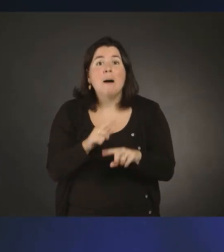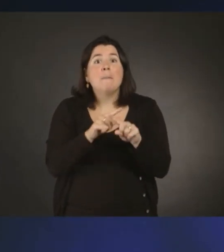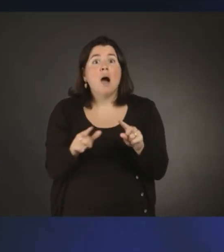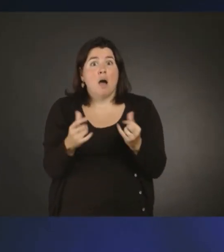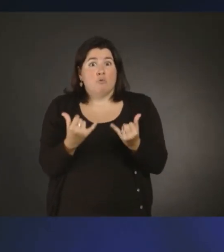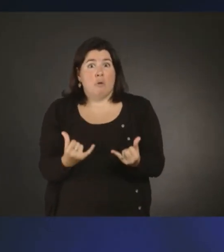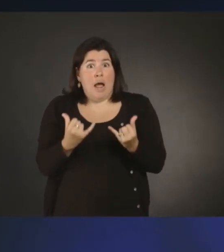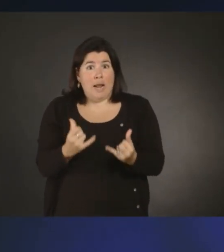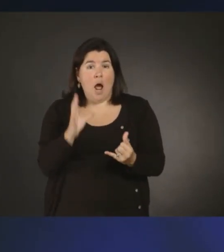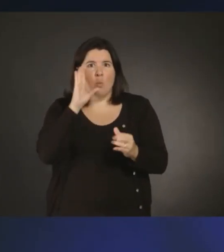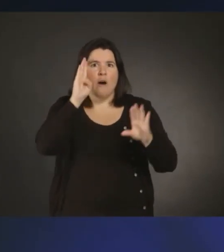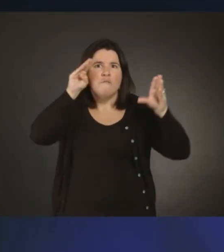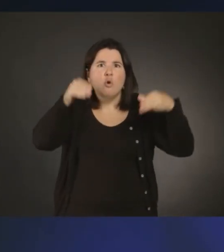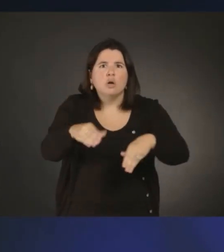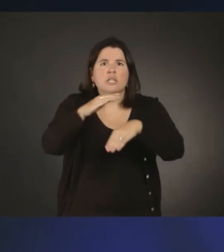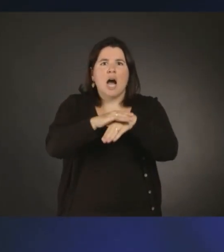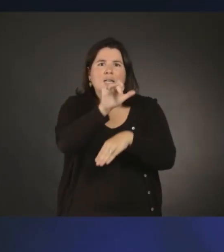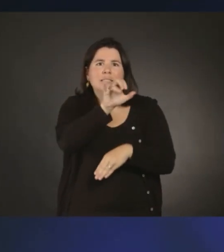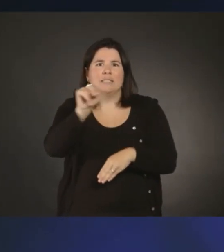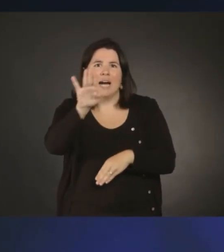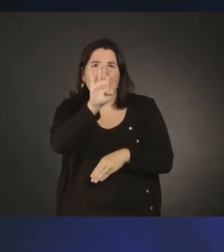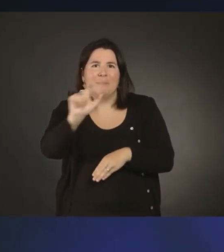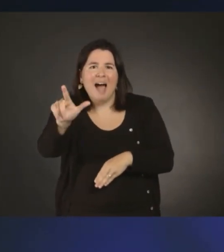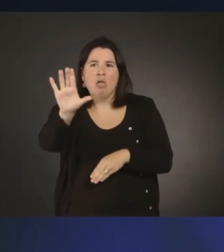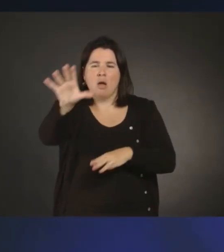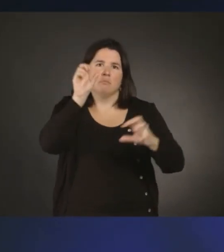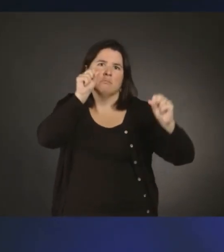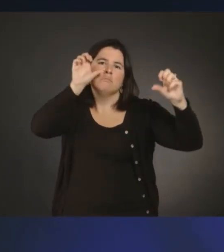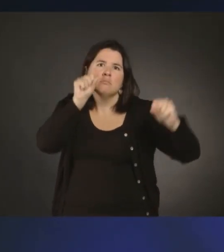throughout the Greater Cincinnati community.